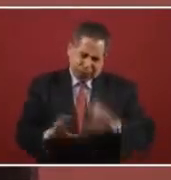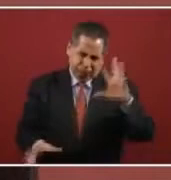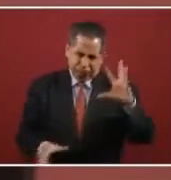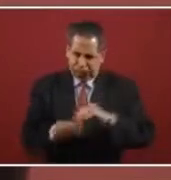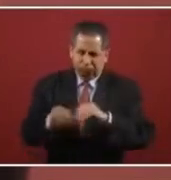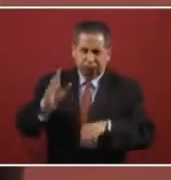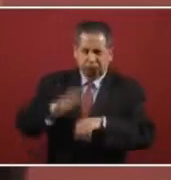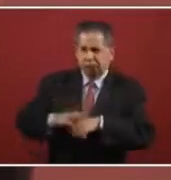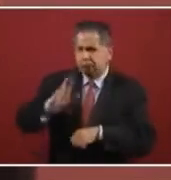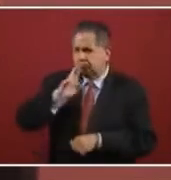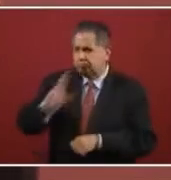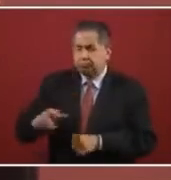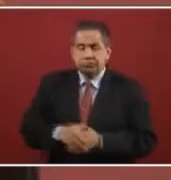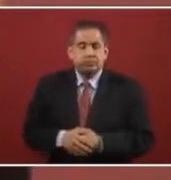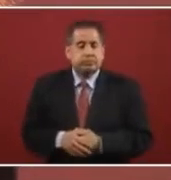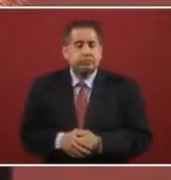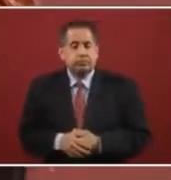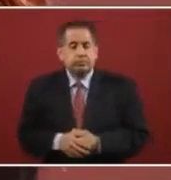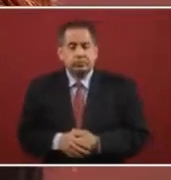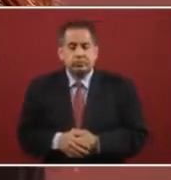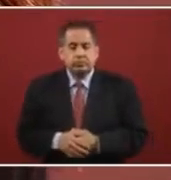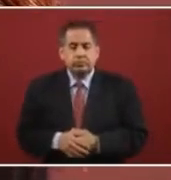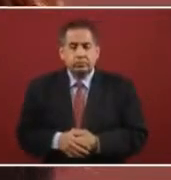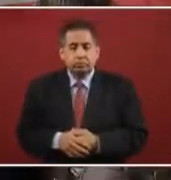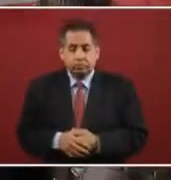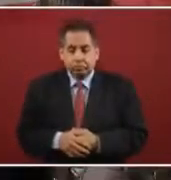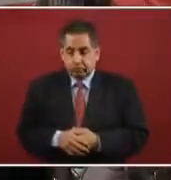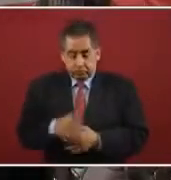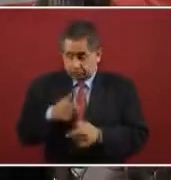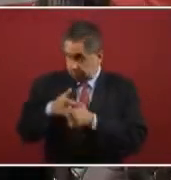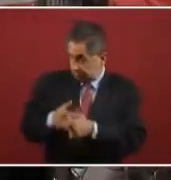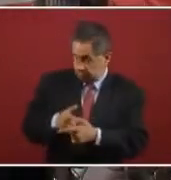But so there should be a response real soon.